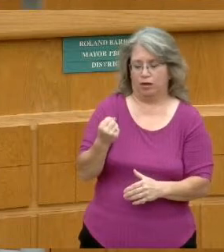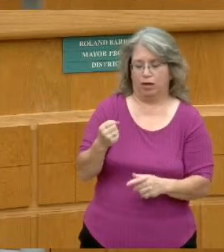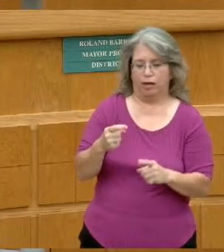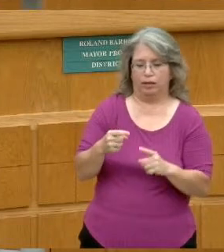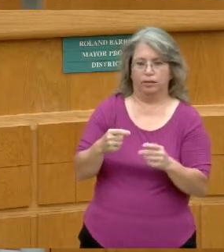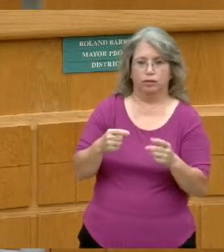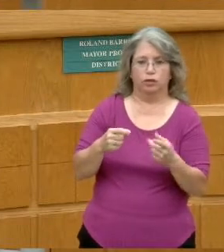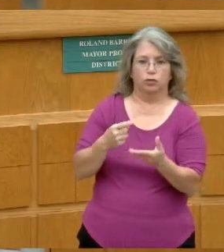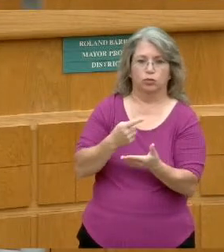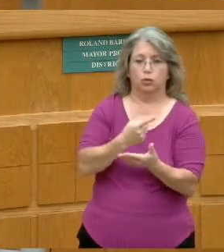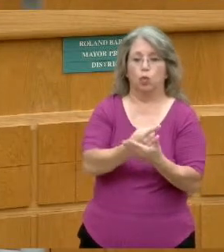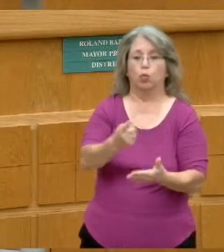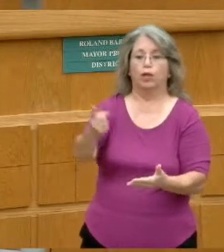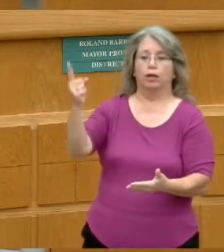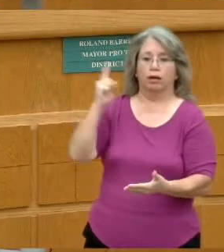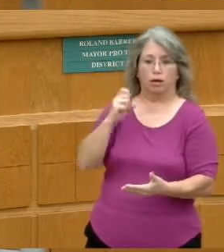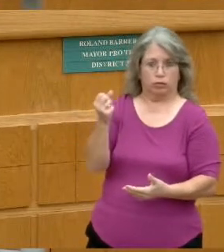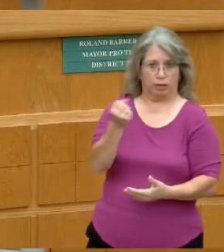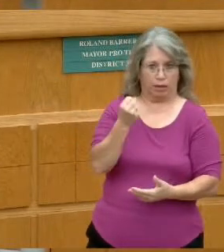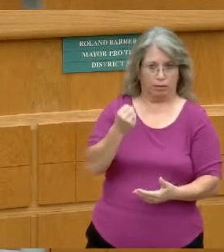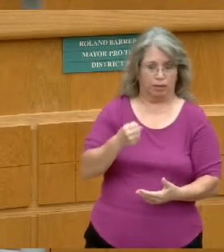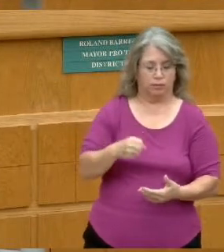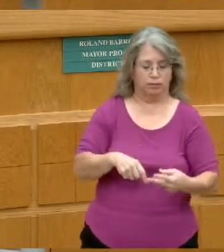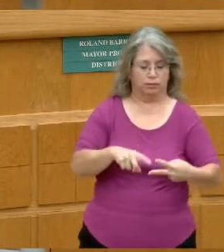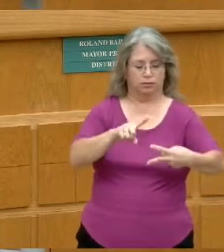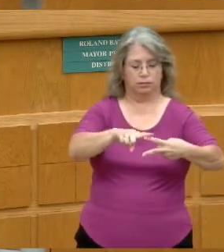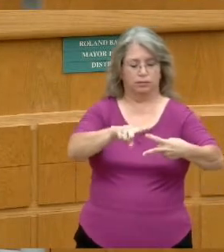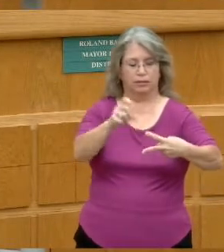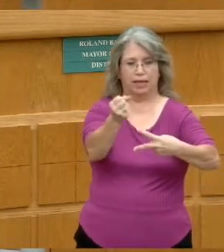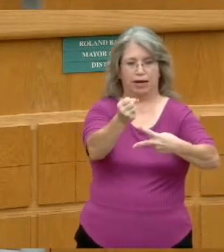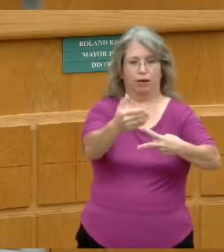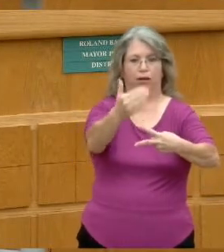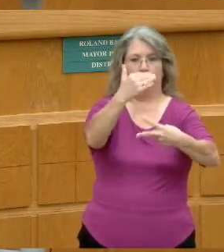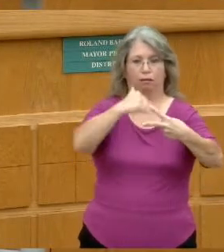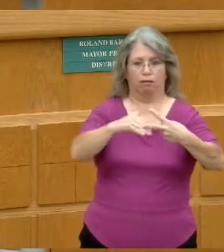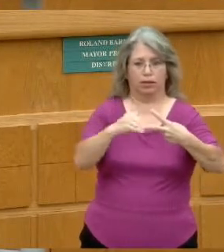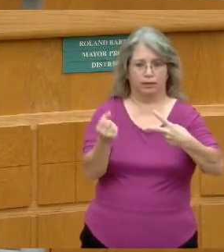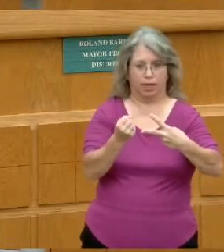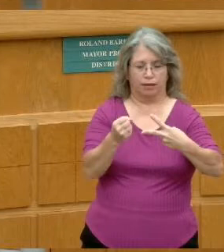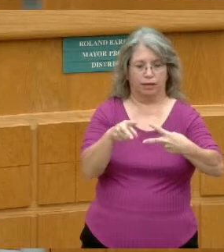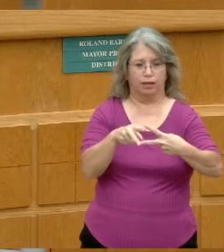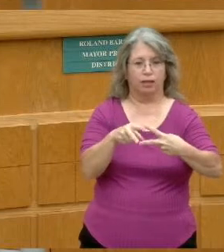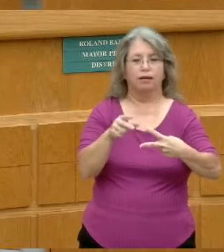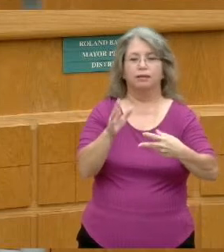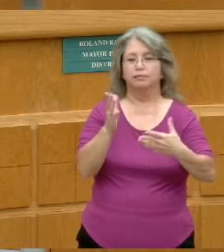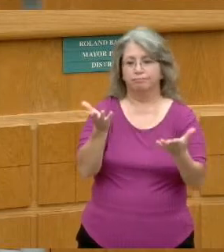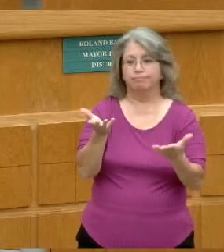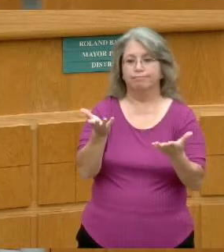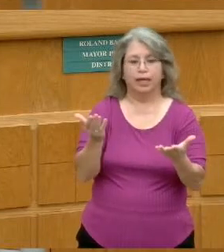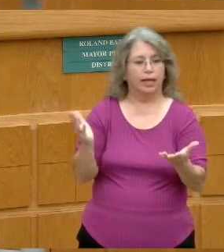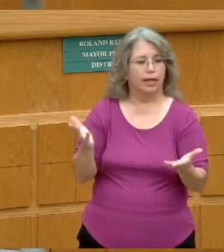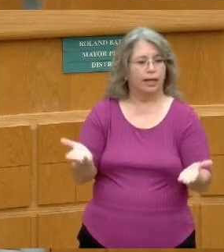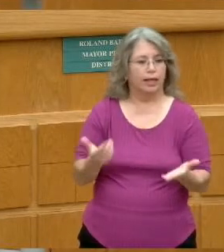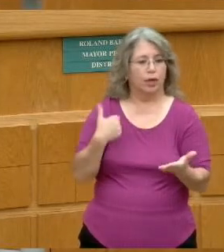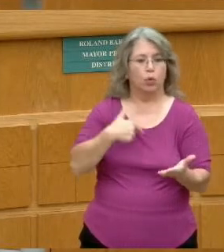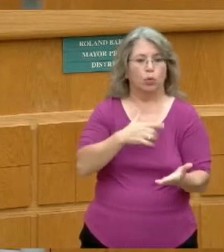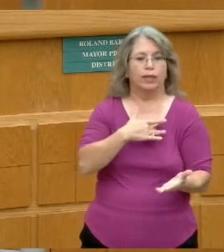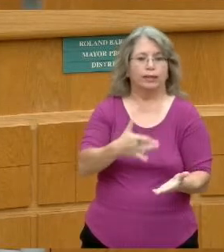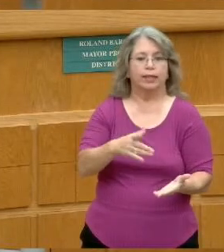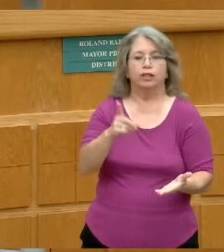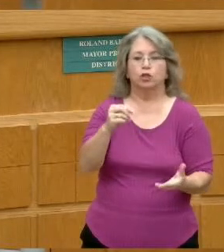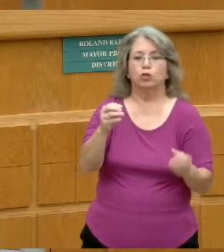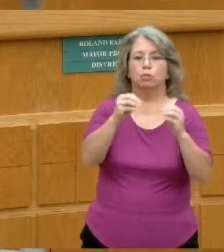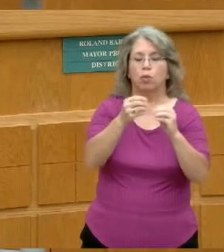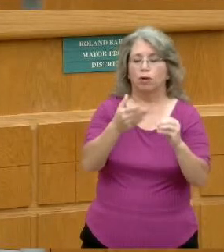that allows us to really see what's happening, because on average, we in Coastal Bend and Nueces County, we tend to do more things on Saturdays